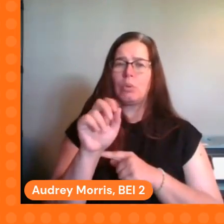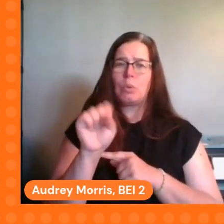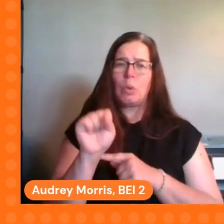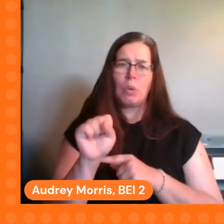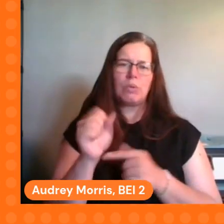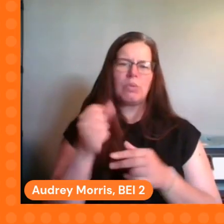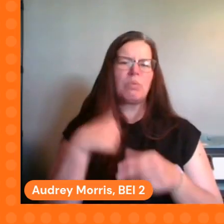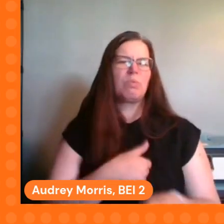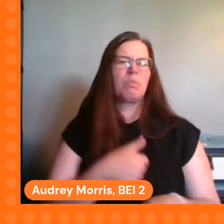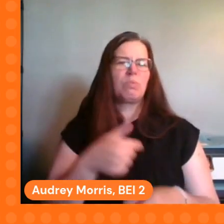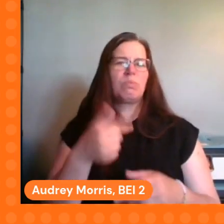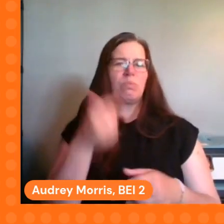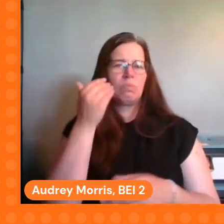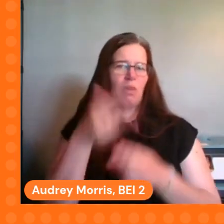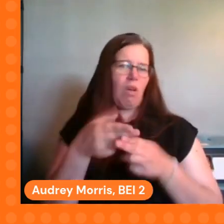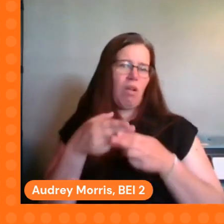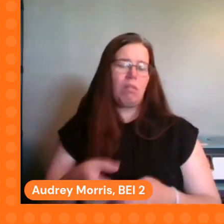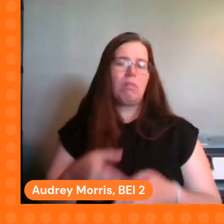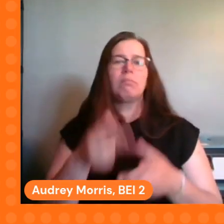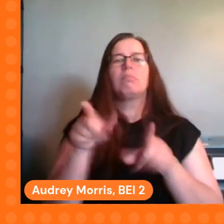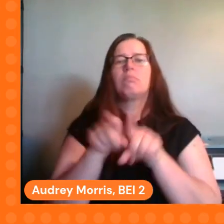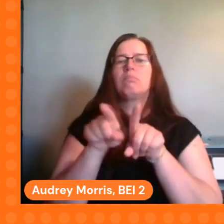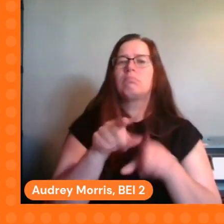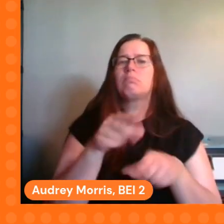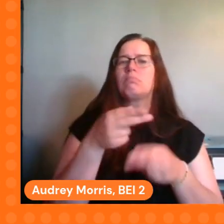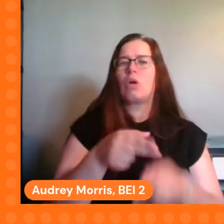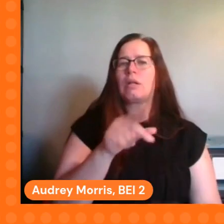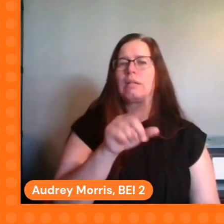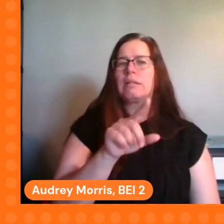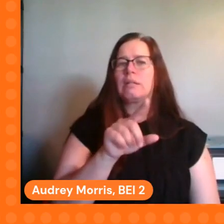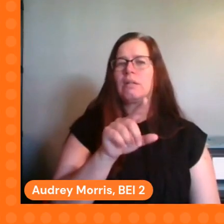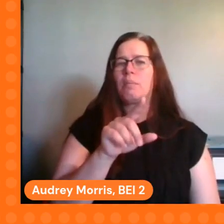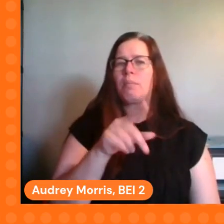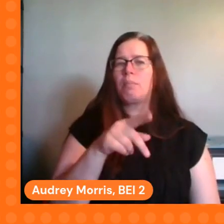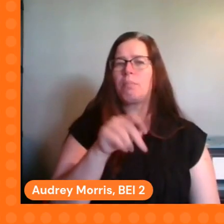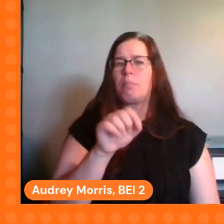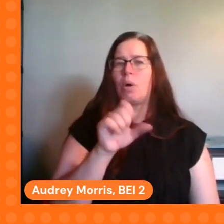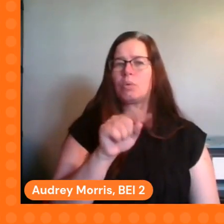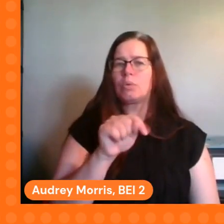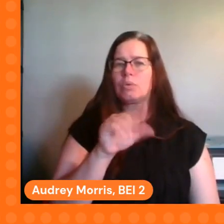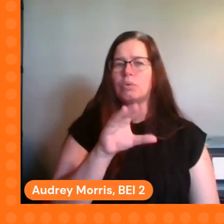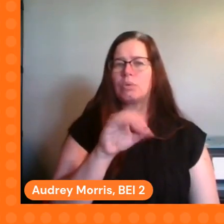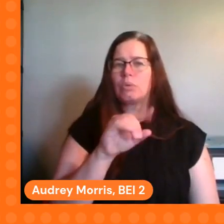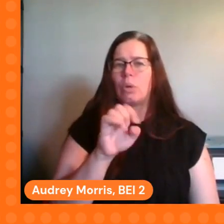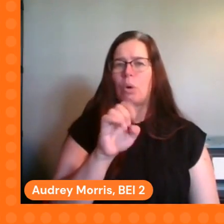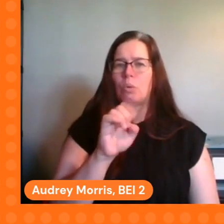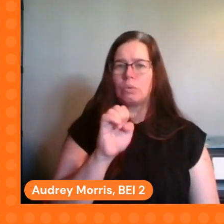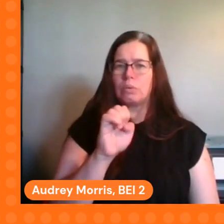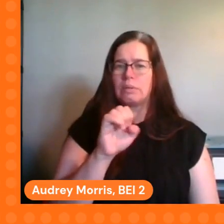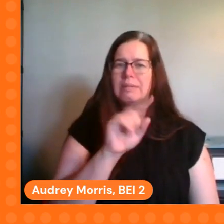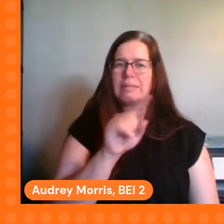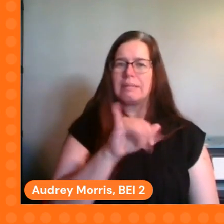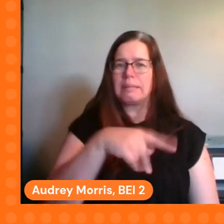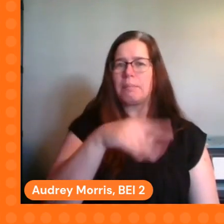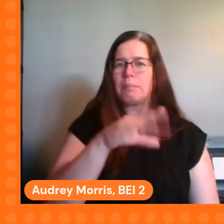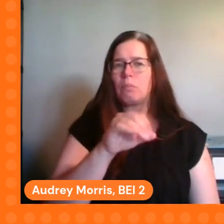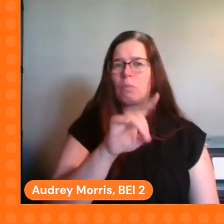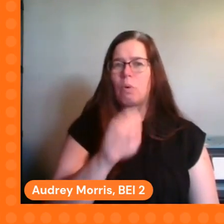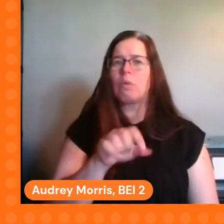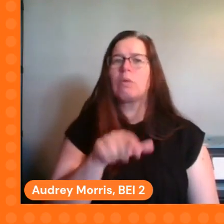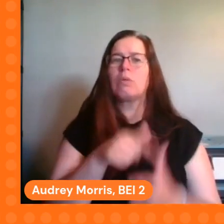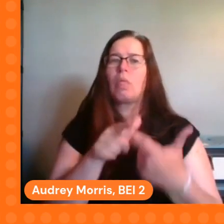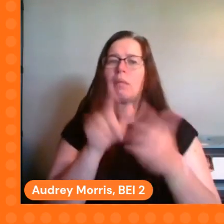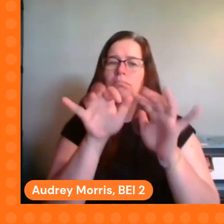familiar with. So they draw onto an on-screen canvas in this tool that I mentioned that supports the Scratch